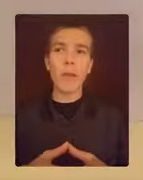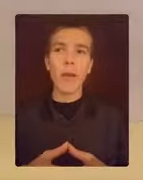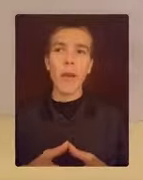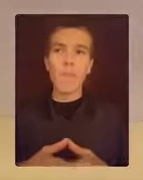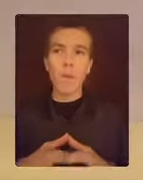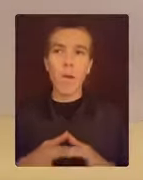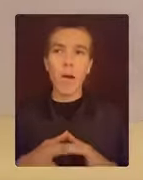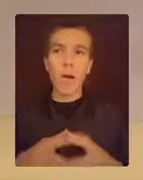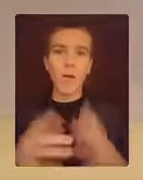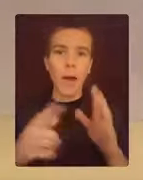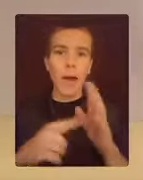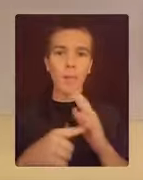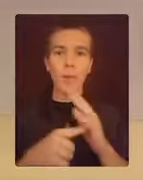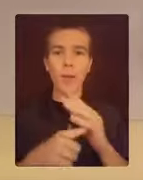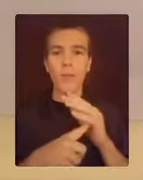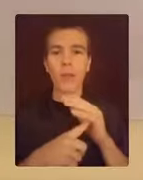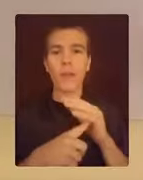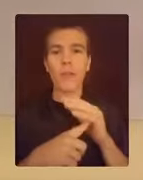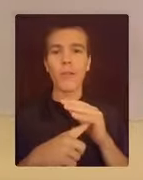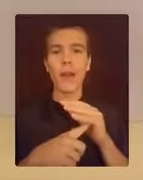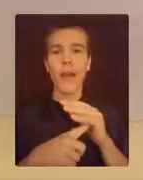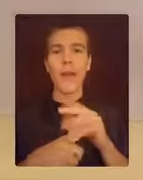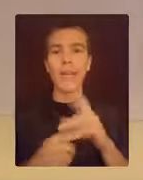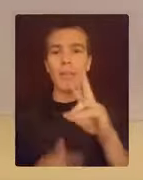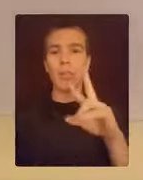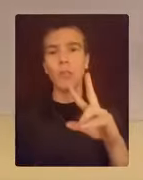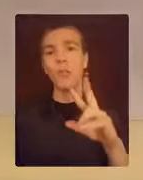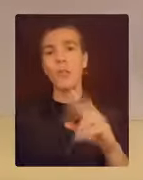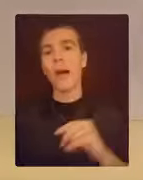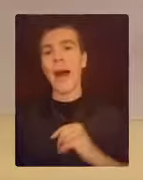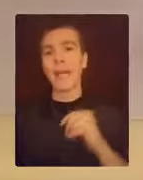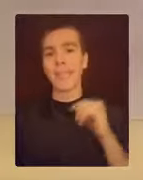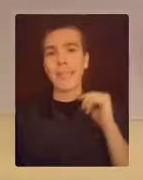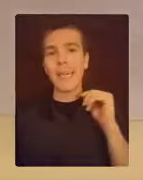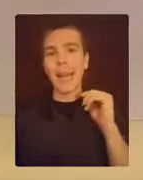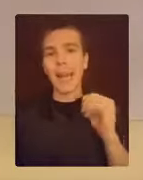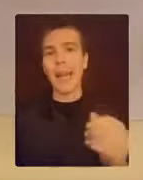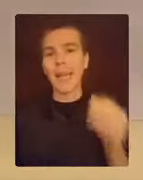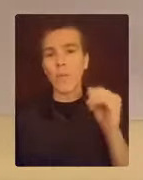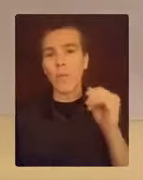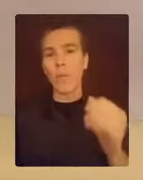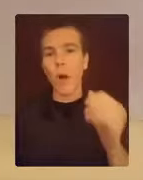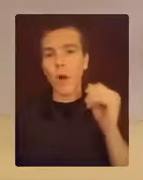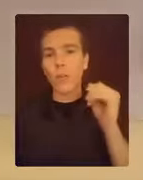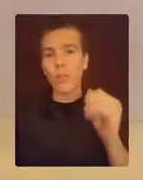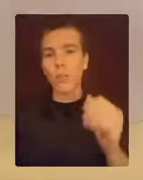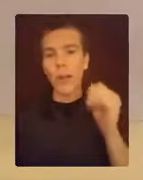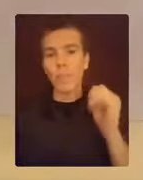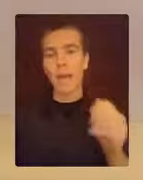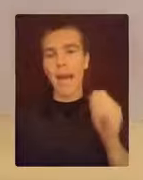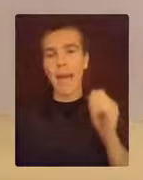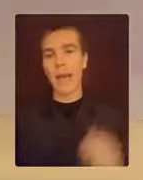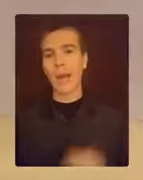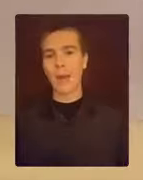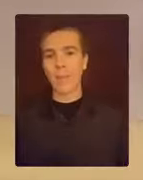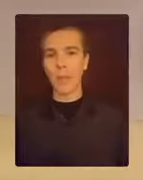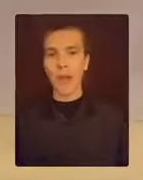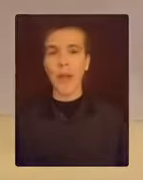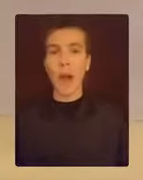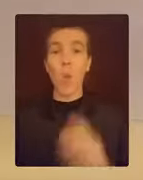dreaming if, one, I can put my finger through my hand, and, two, I see a lady with long, straight black